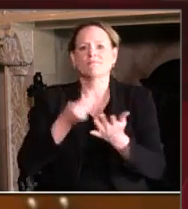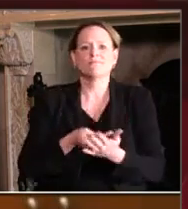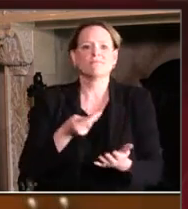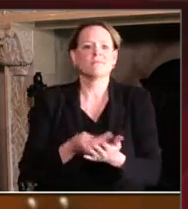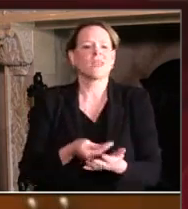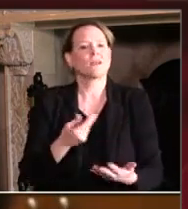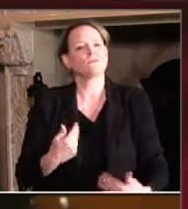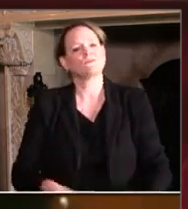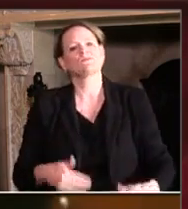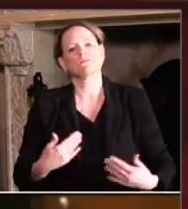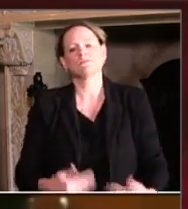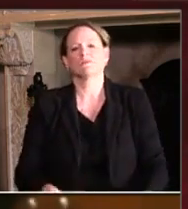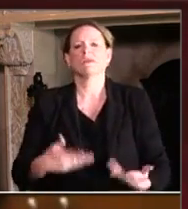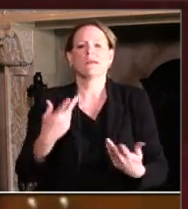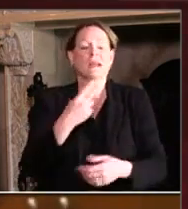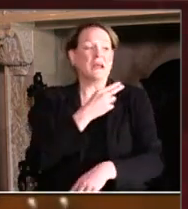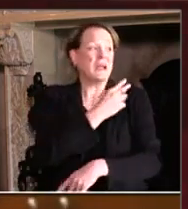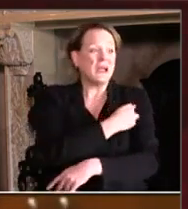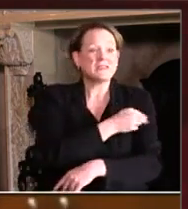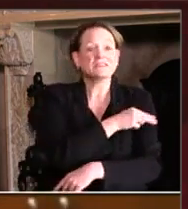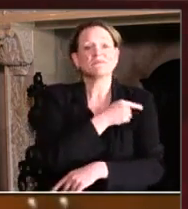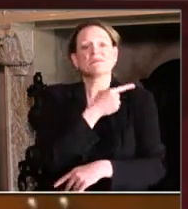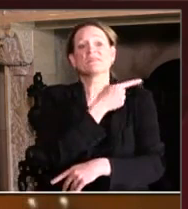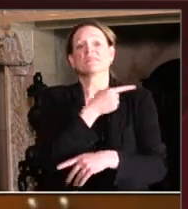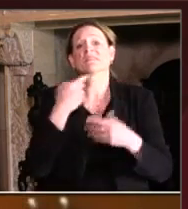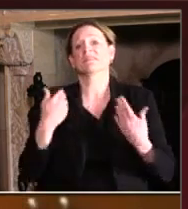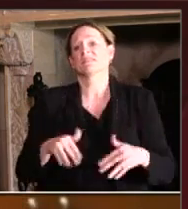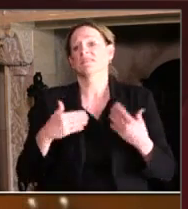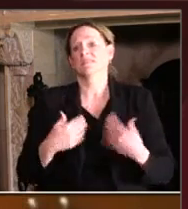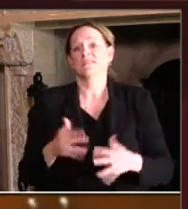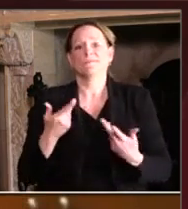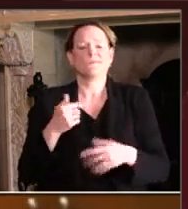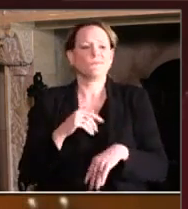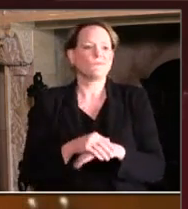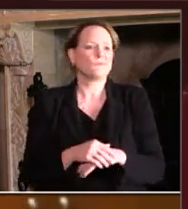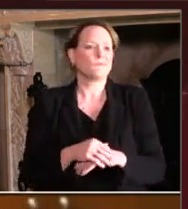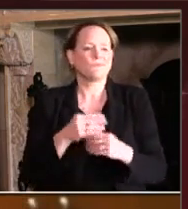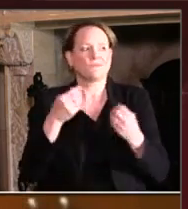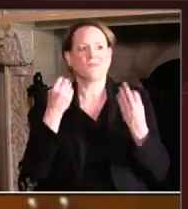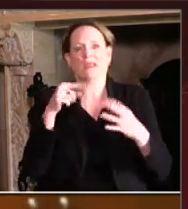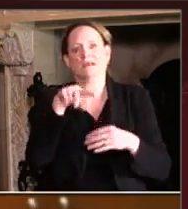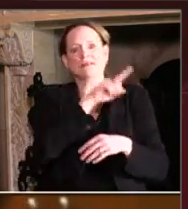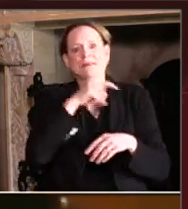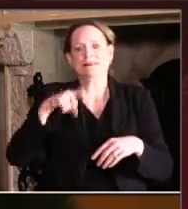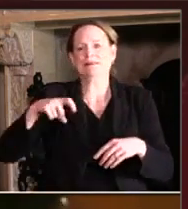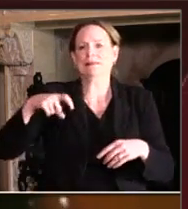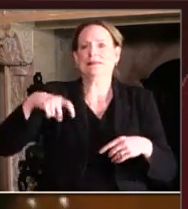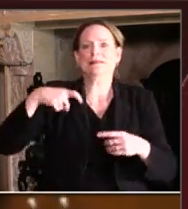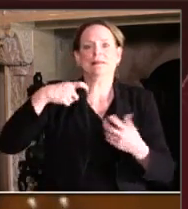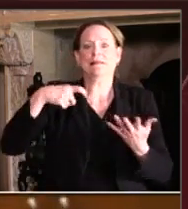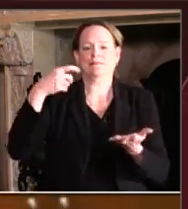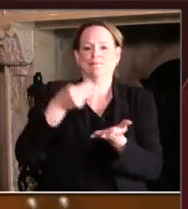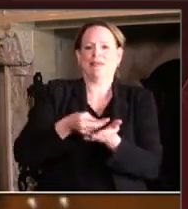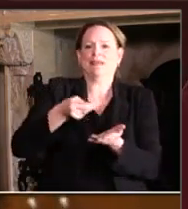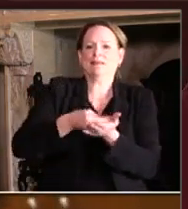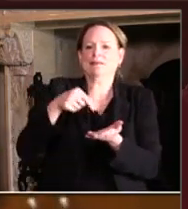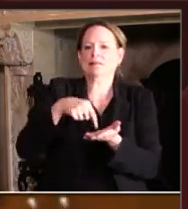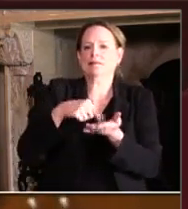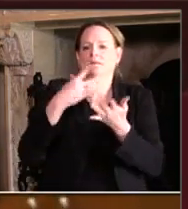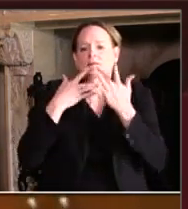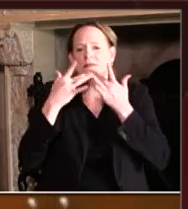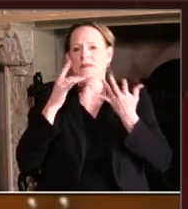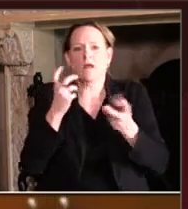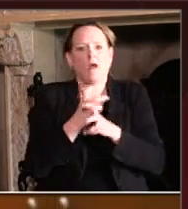all. As a primary care provider, I talk a lot about prevention with my patients. We are all familiar with the